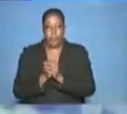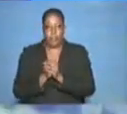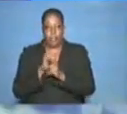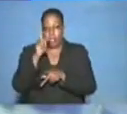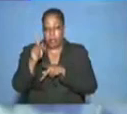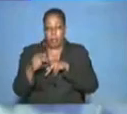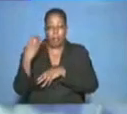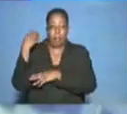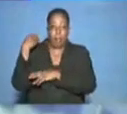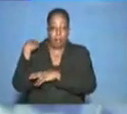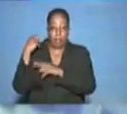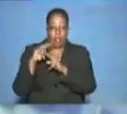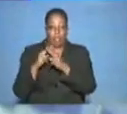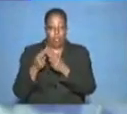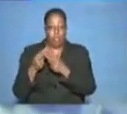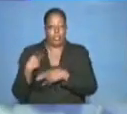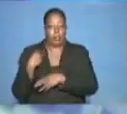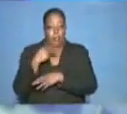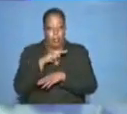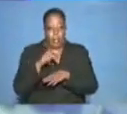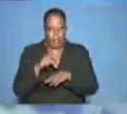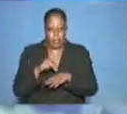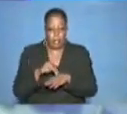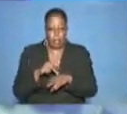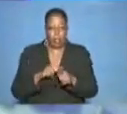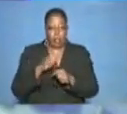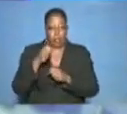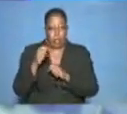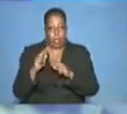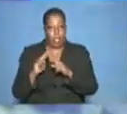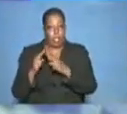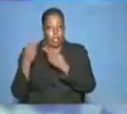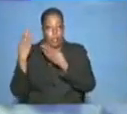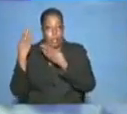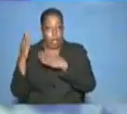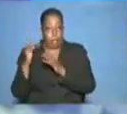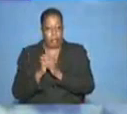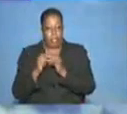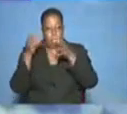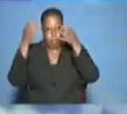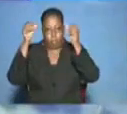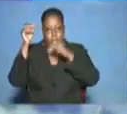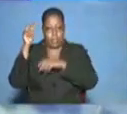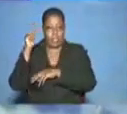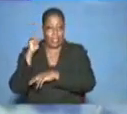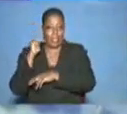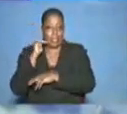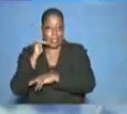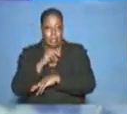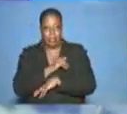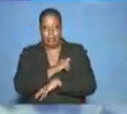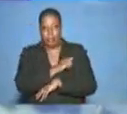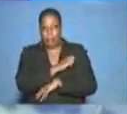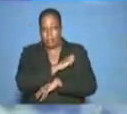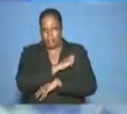The Public Managers Union was a member of the National Congress of Trade Unions, Bahamas. However, President Nadia Edgecombe says the decision